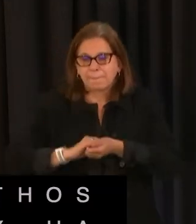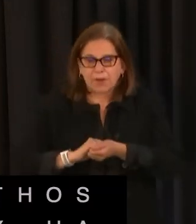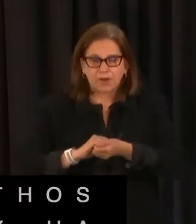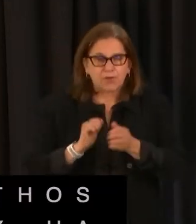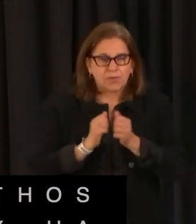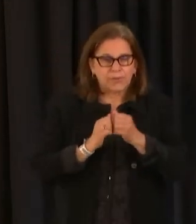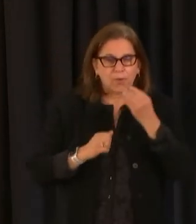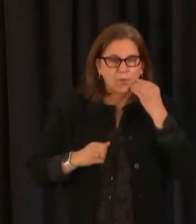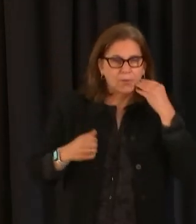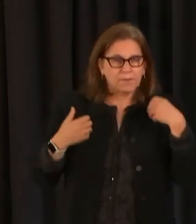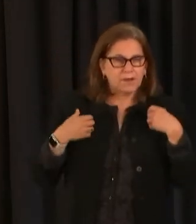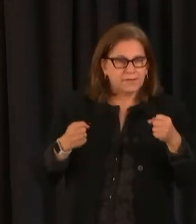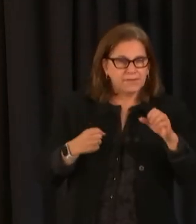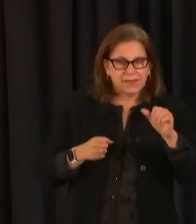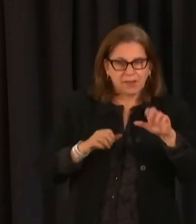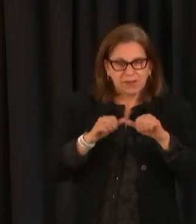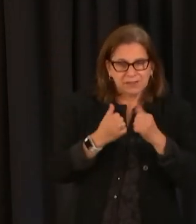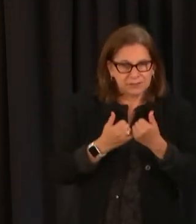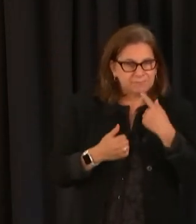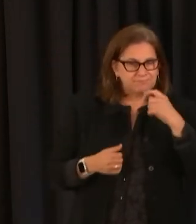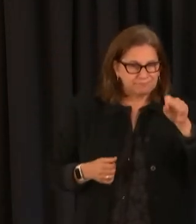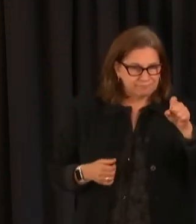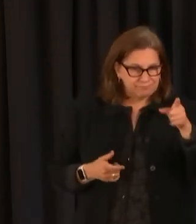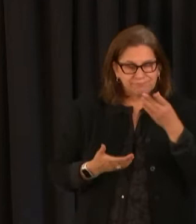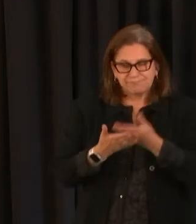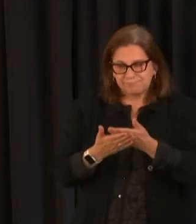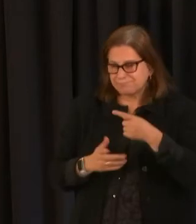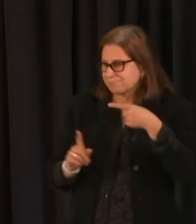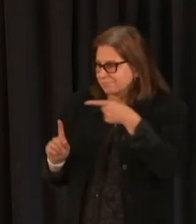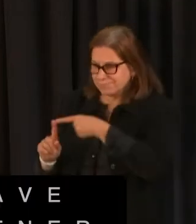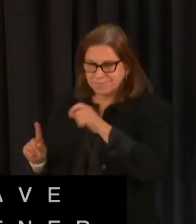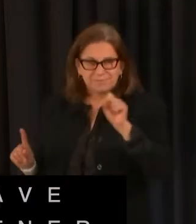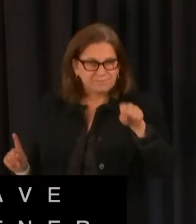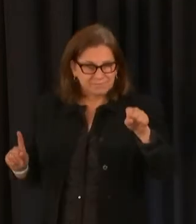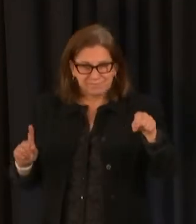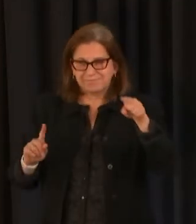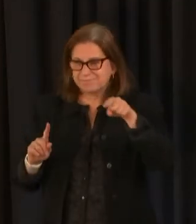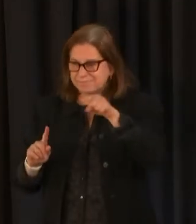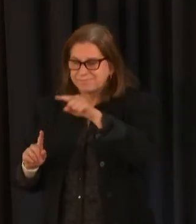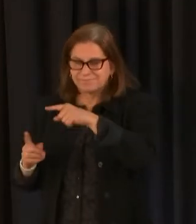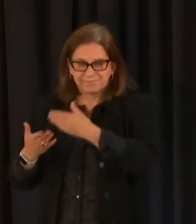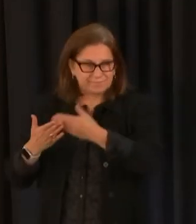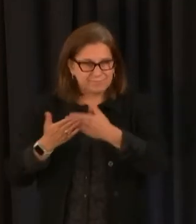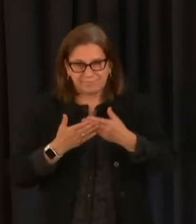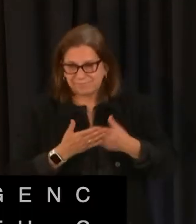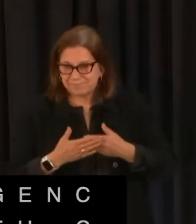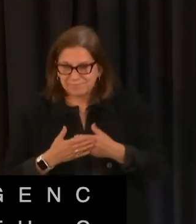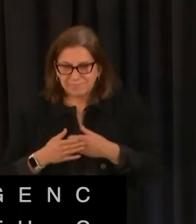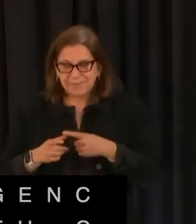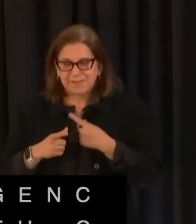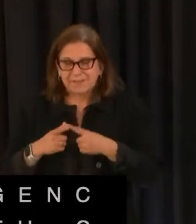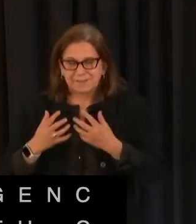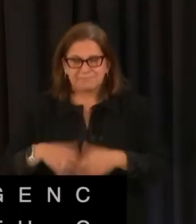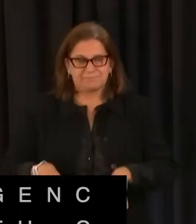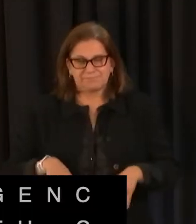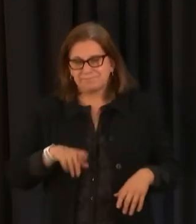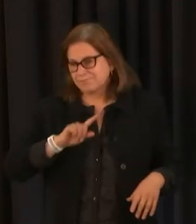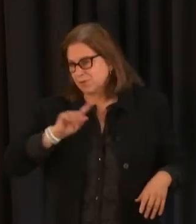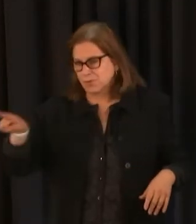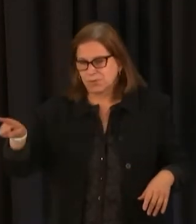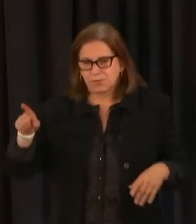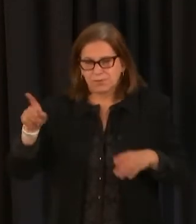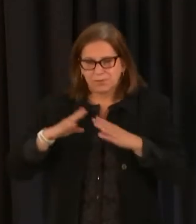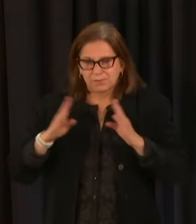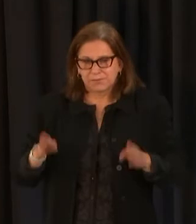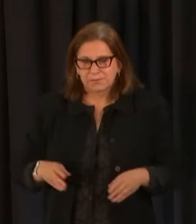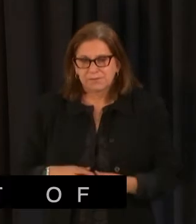health agencies, Department of Healthcare Finance, Department of Aging and Community Living, et cetera. And we'll get to those individuals, but it's